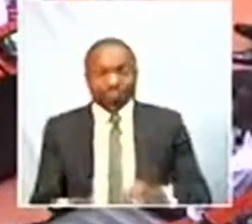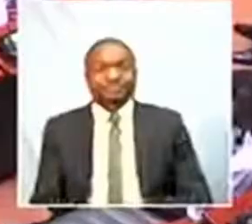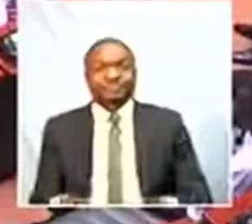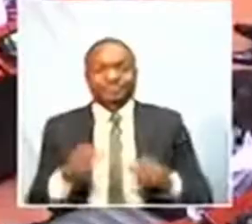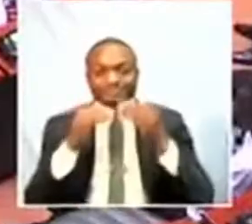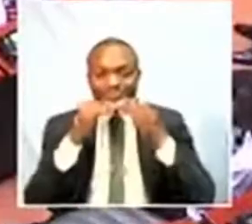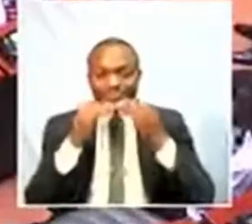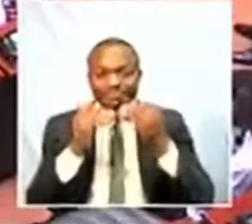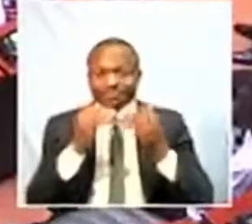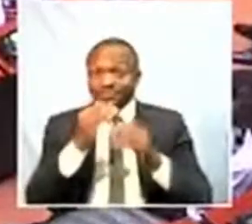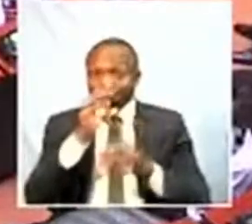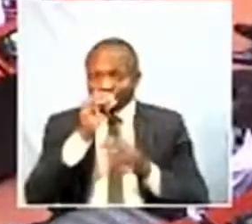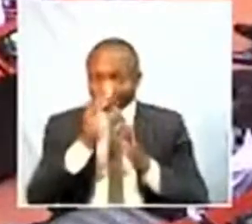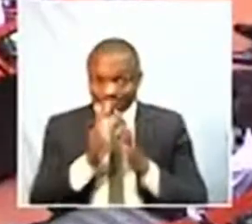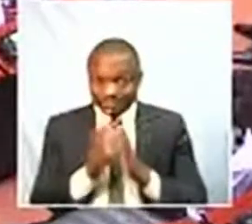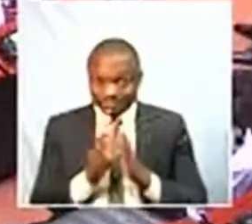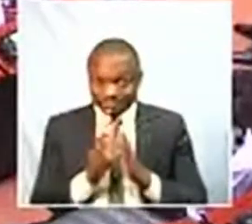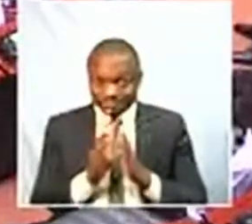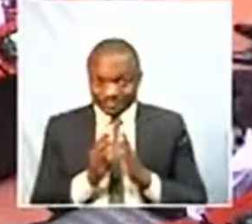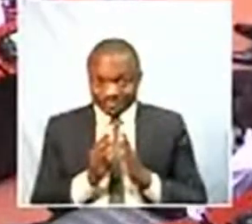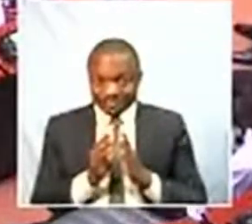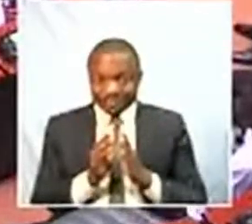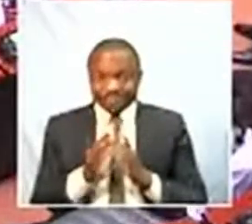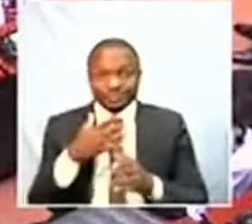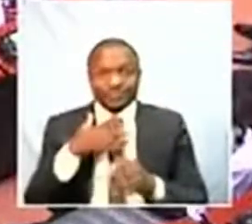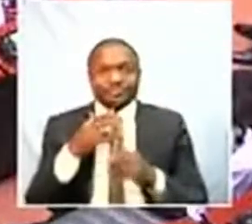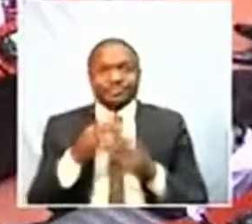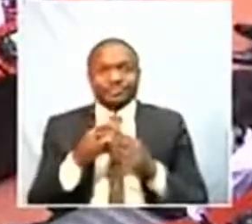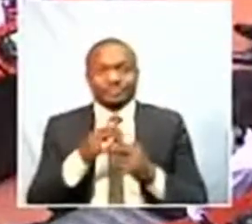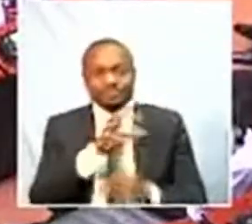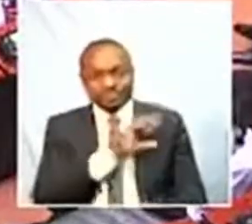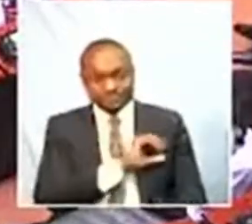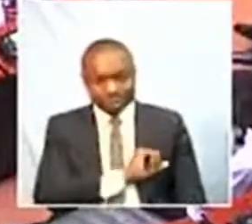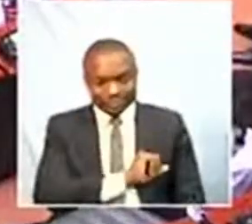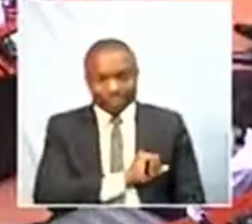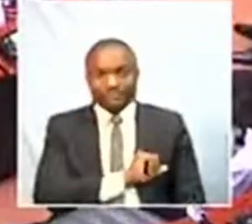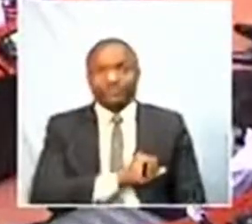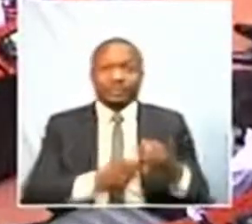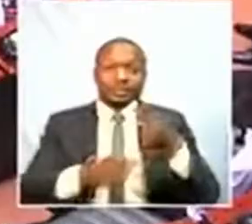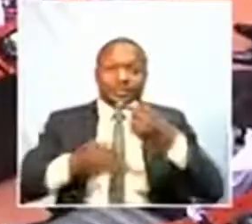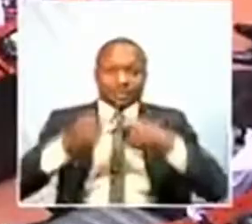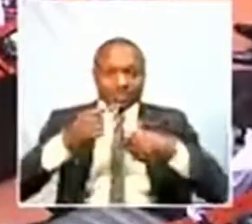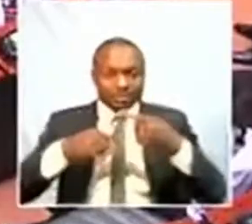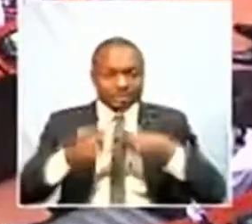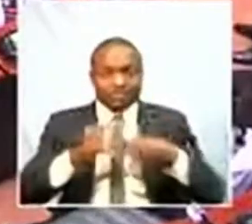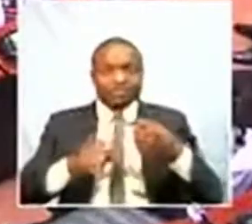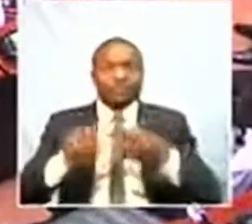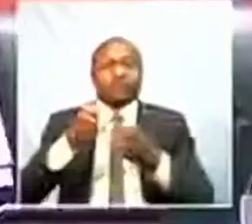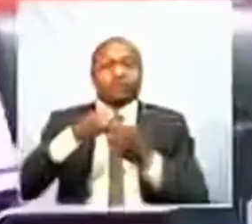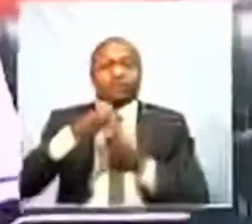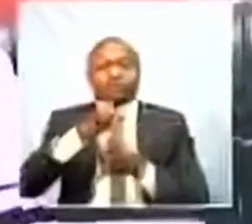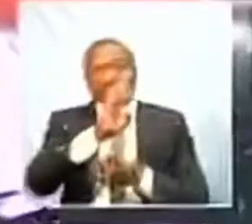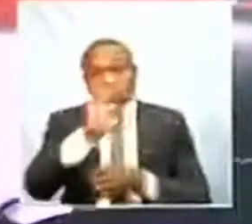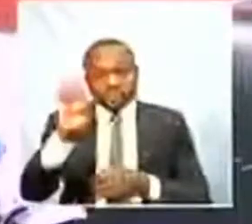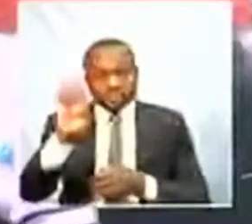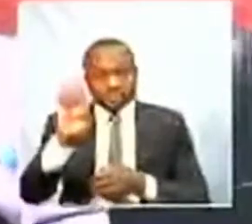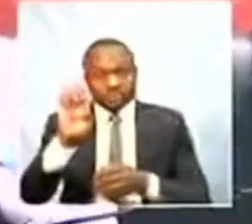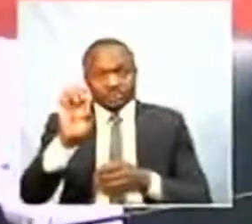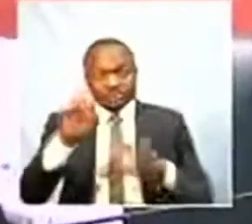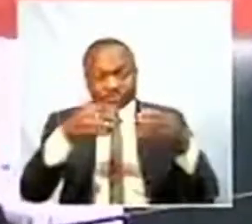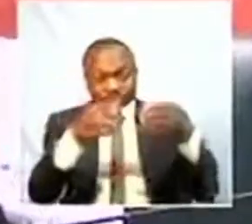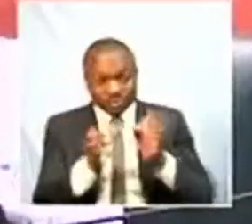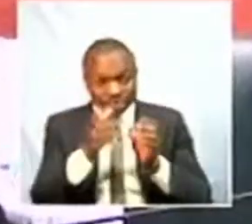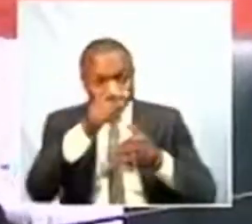Thank you, Madam Speaker, for letting me speak. My name is Patience Kawewe, coming from Solwezi East Constituency. In addition to